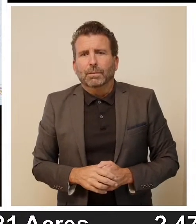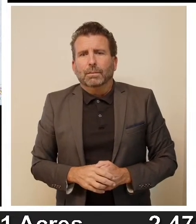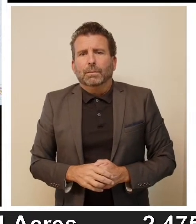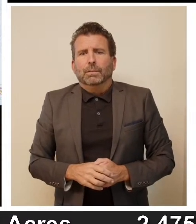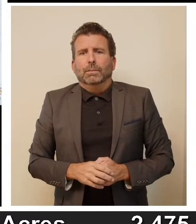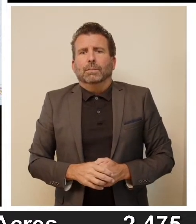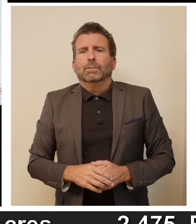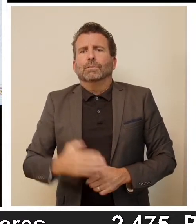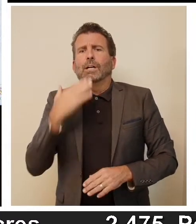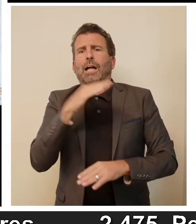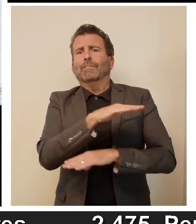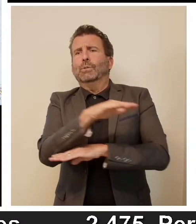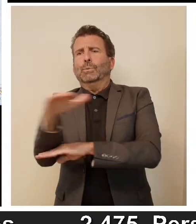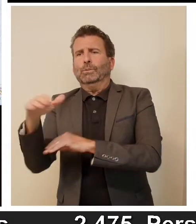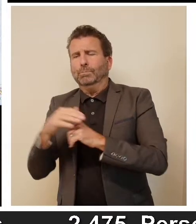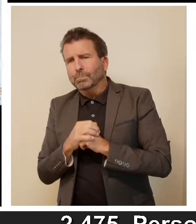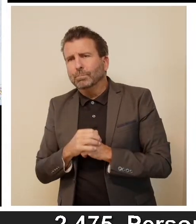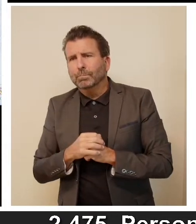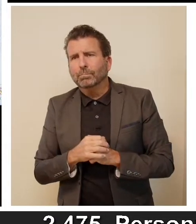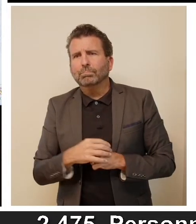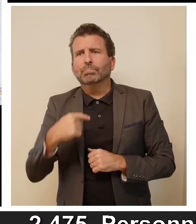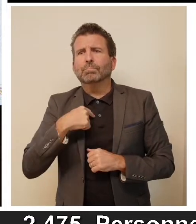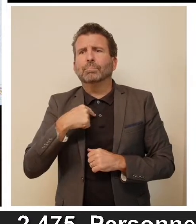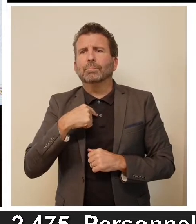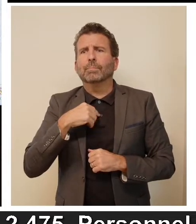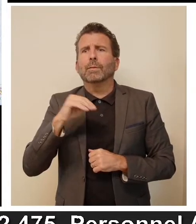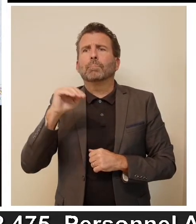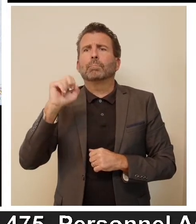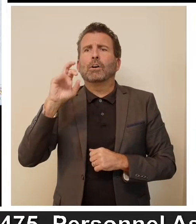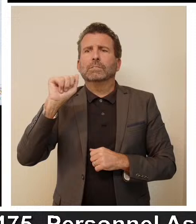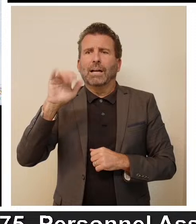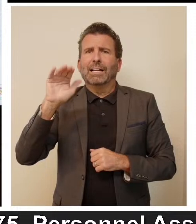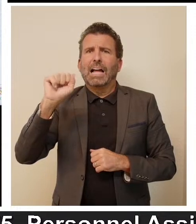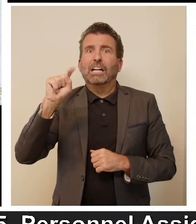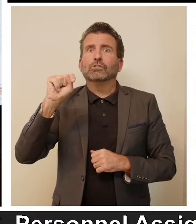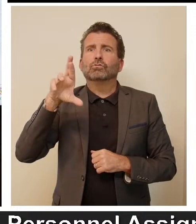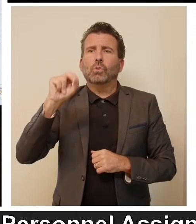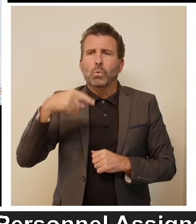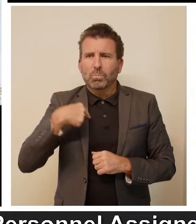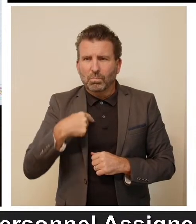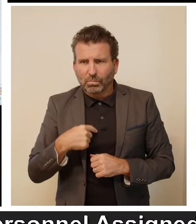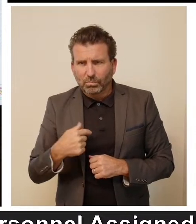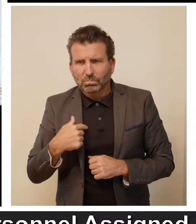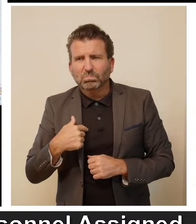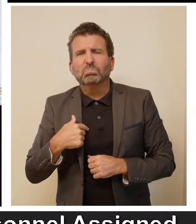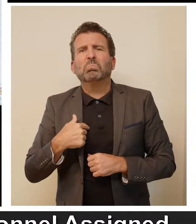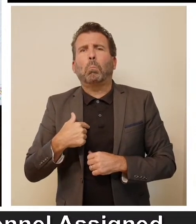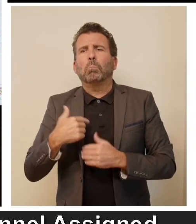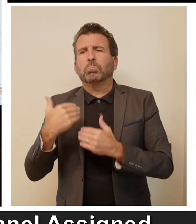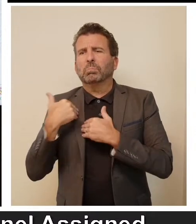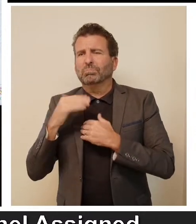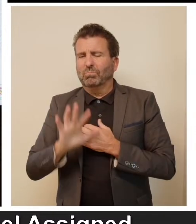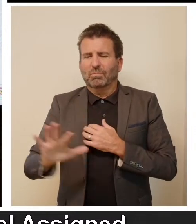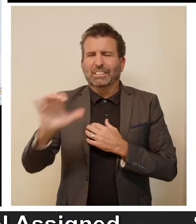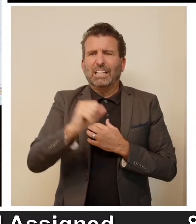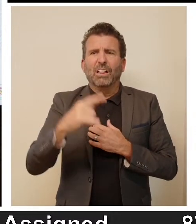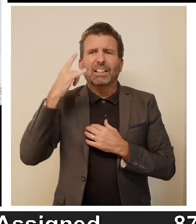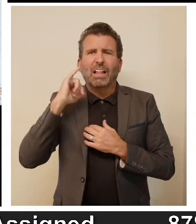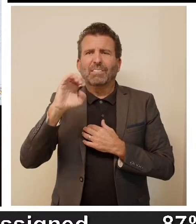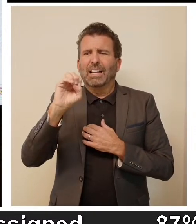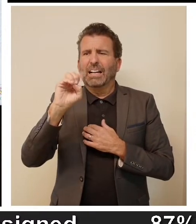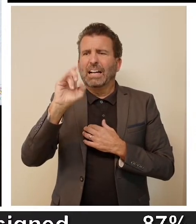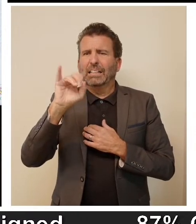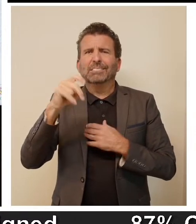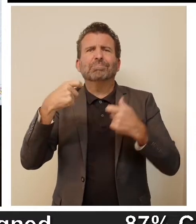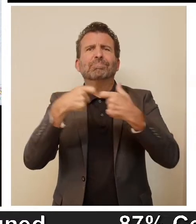Good afternoon, everybody. Marissa Castro Salvati with Local Public Affairs at Southern California Edison. So many